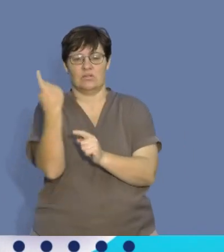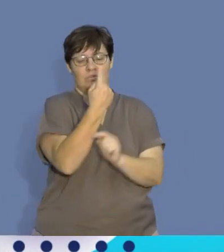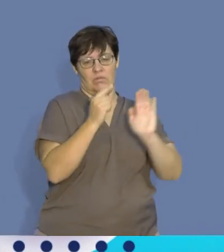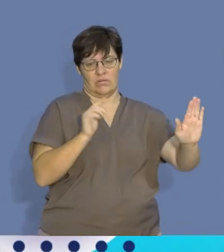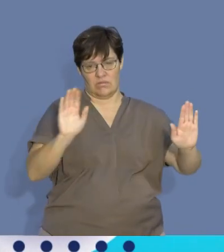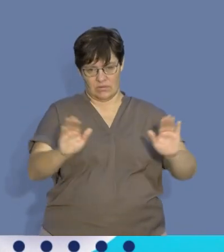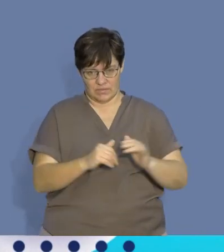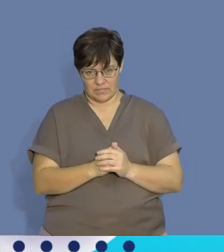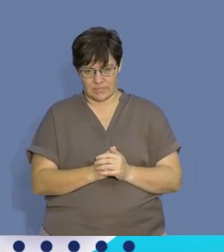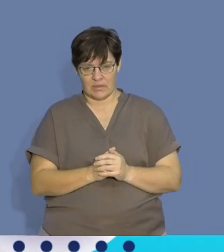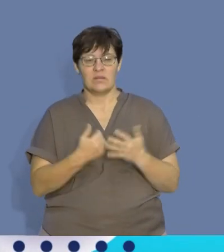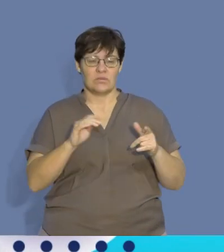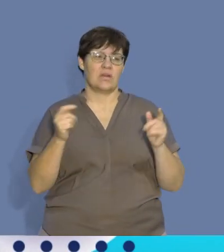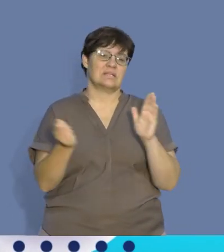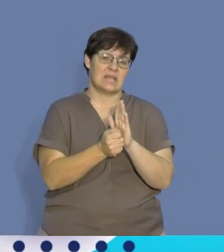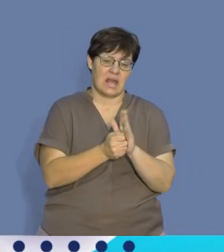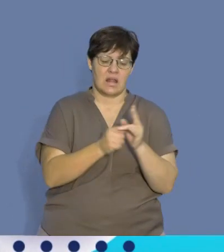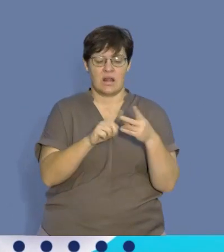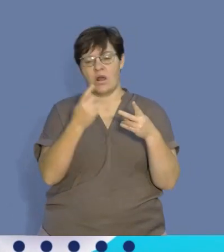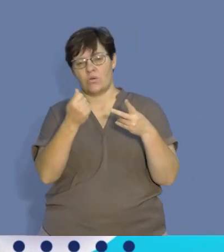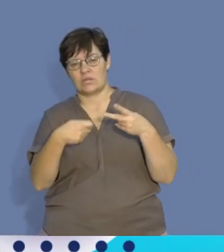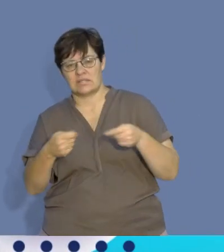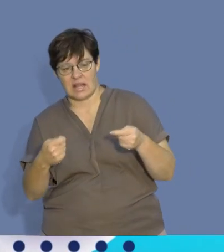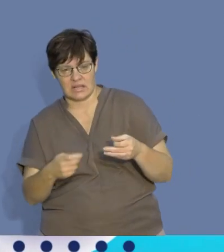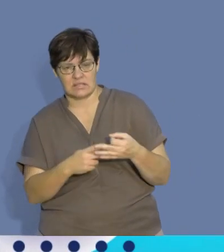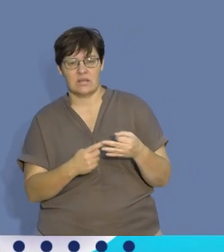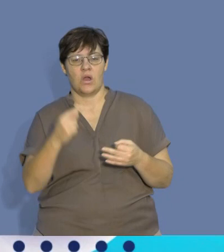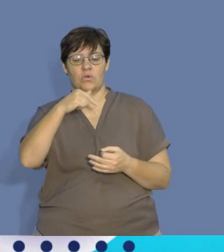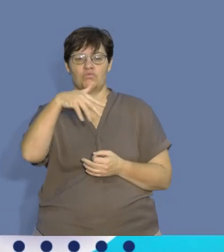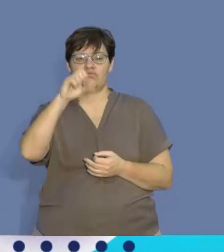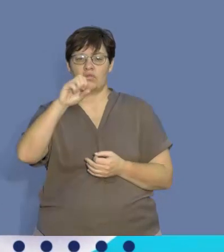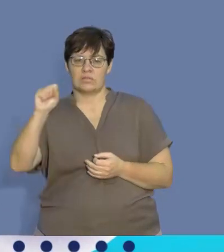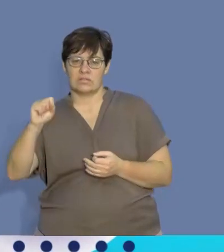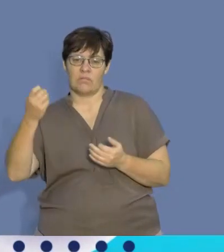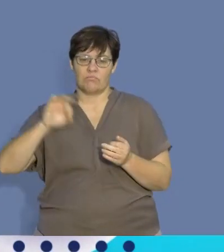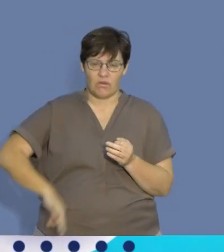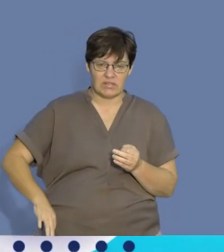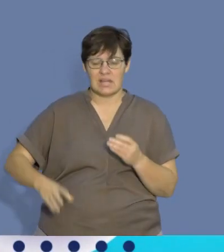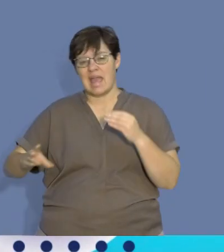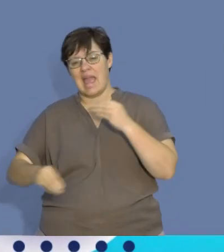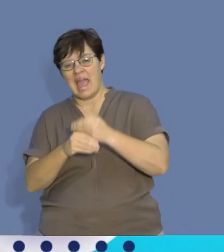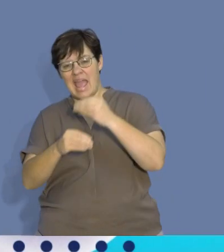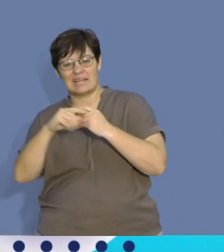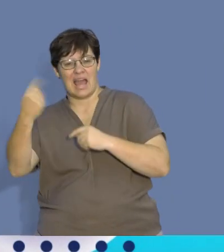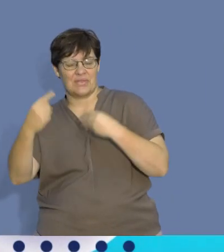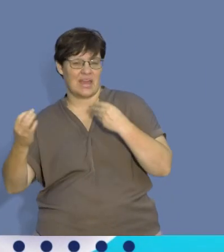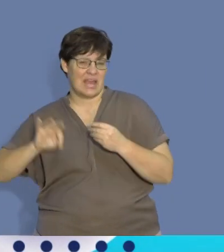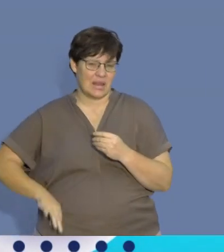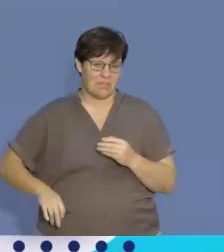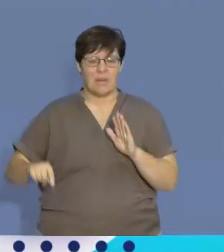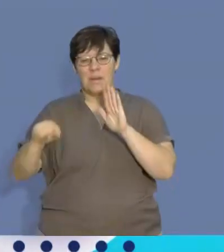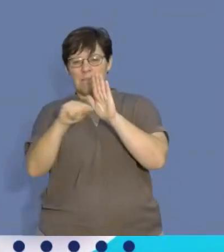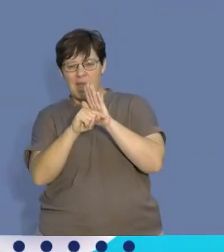you're still going to start off with sales, cost of sales, work out your gross profit, add other